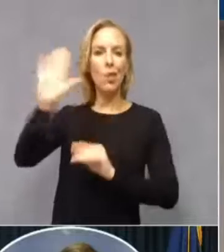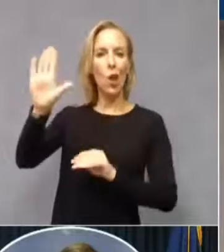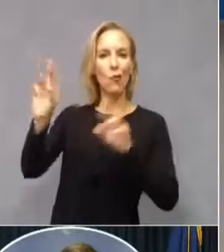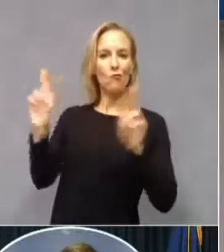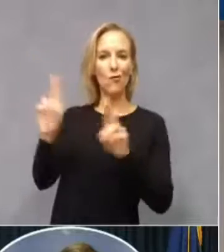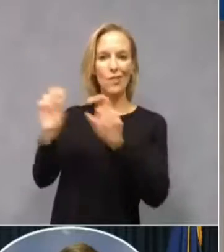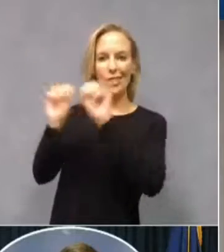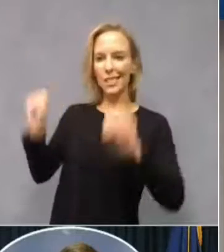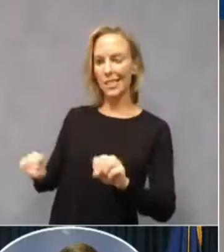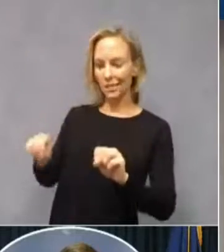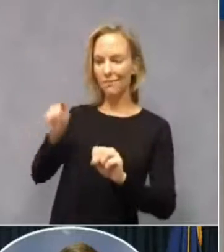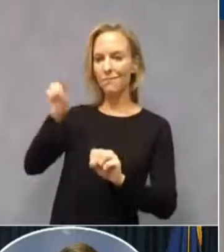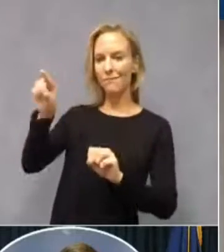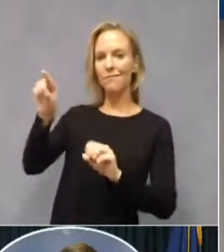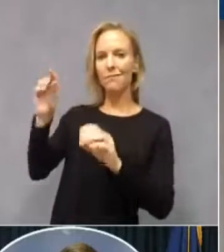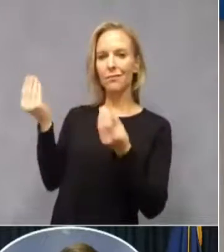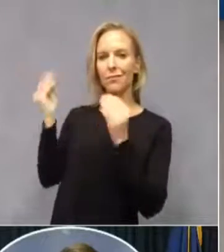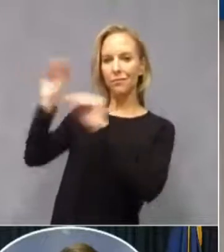unit.